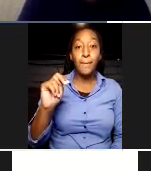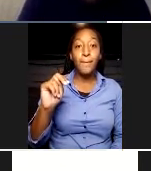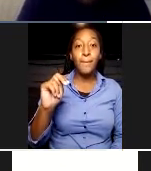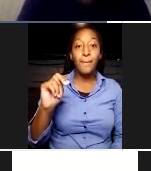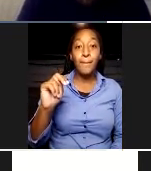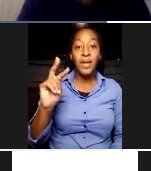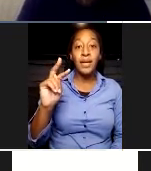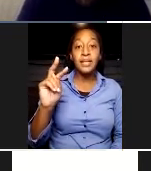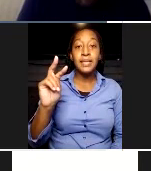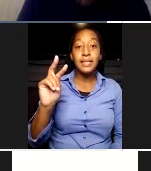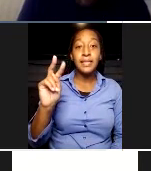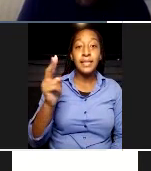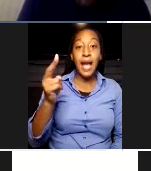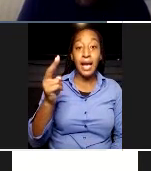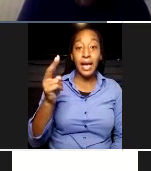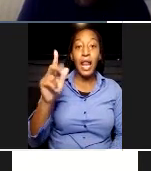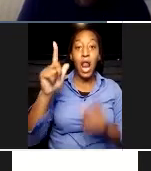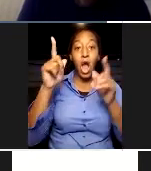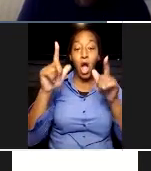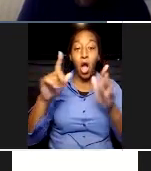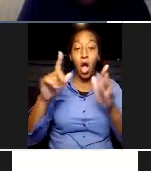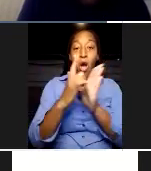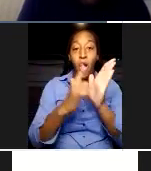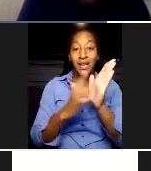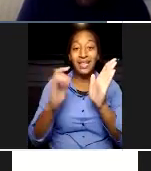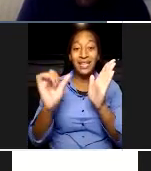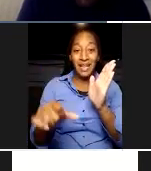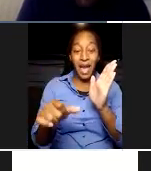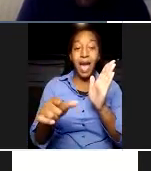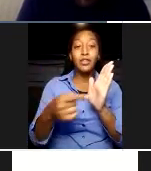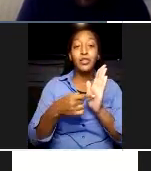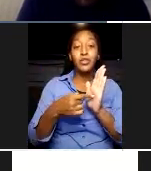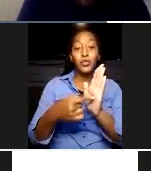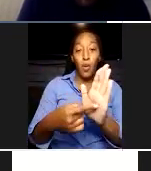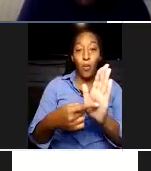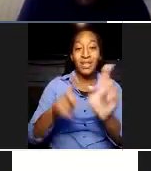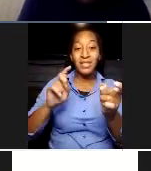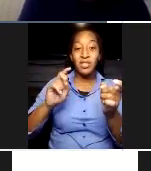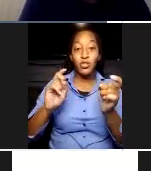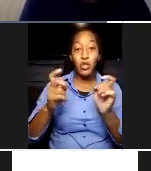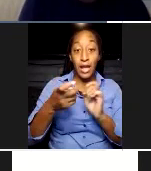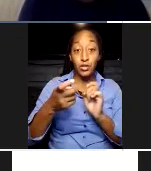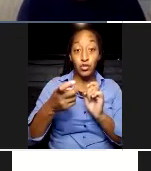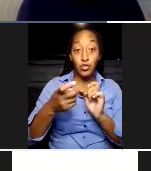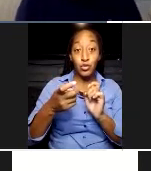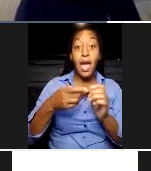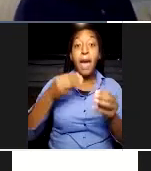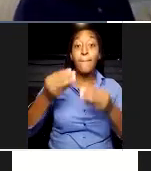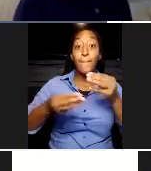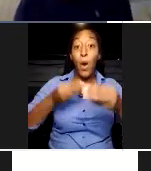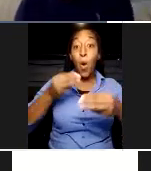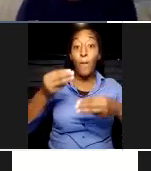terms of the change in momentum over the change in time. So there's a